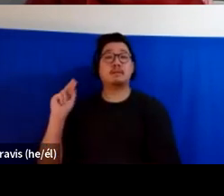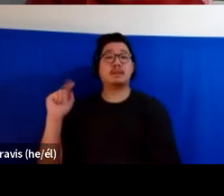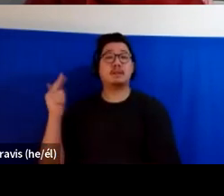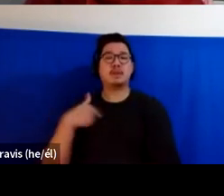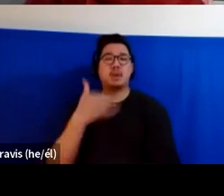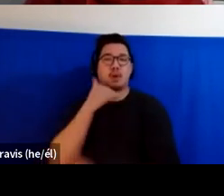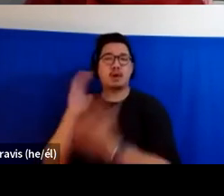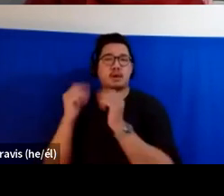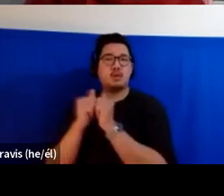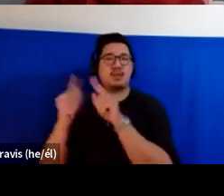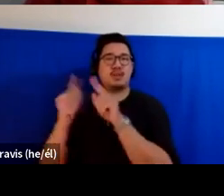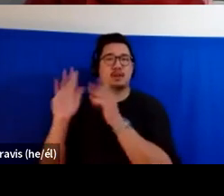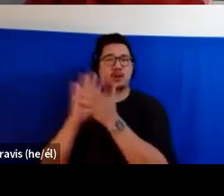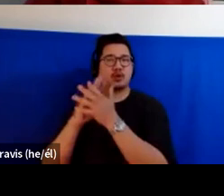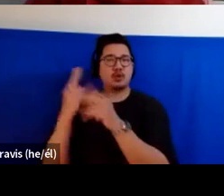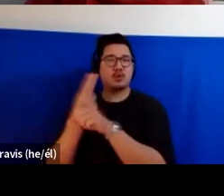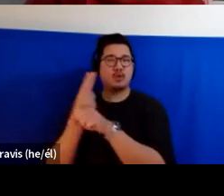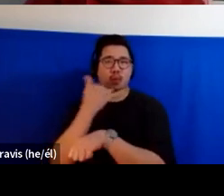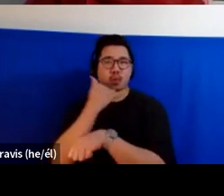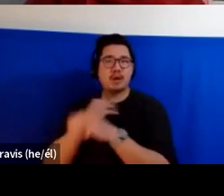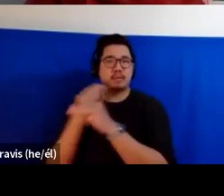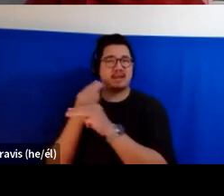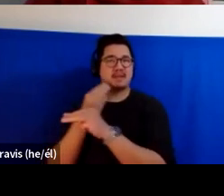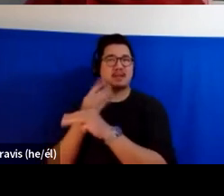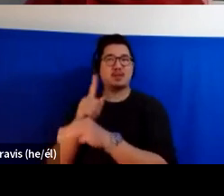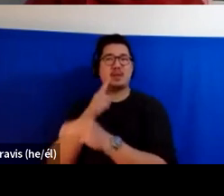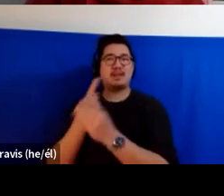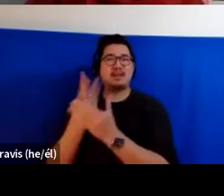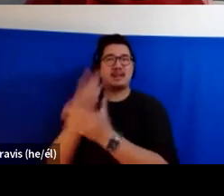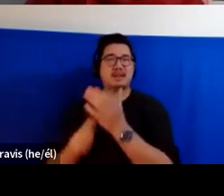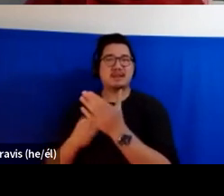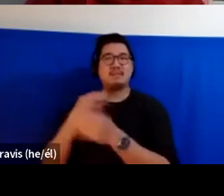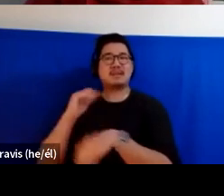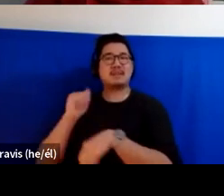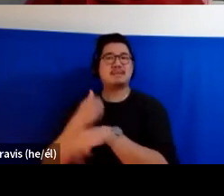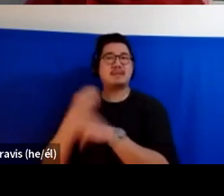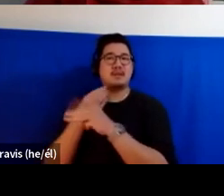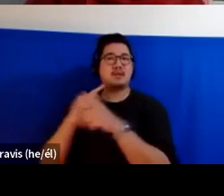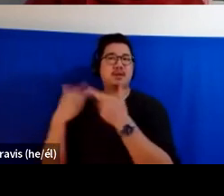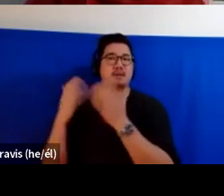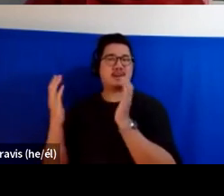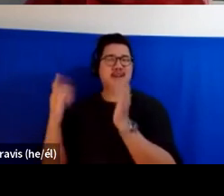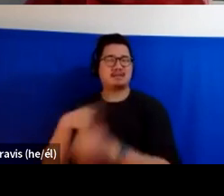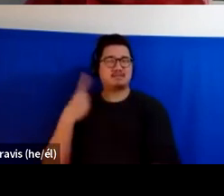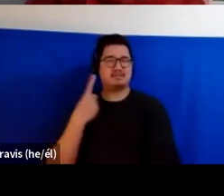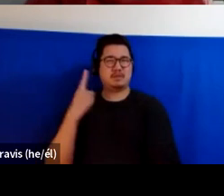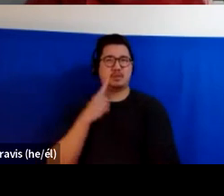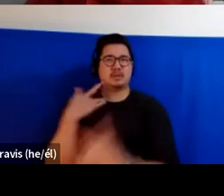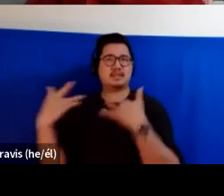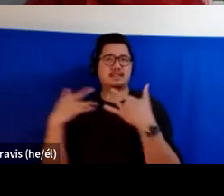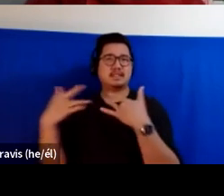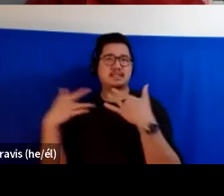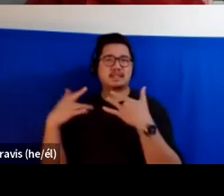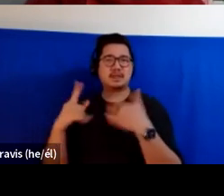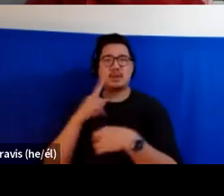peers using faulty math that lacks the most basic thoughtfulness when seeking comparability i find it so very concerning that this last